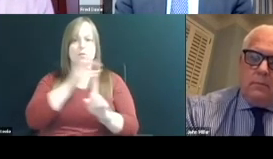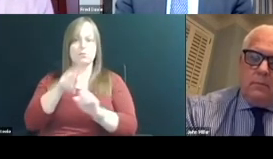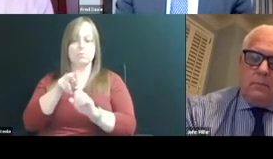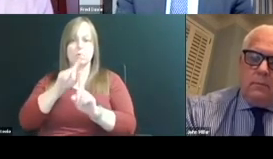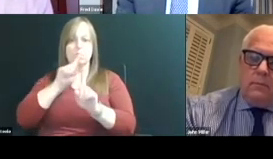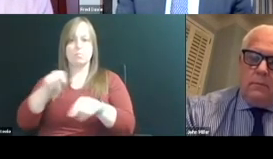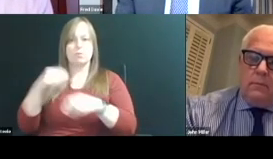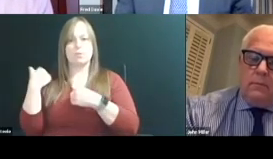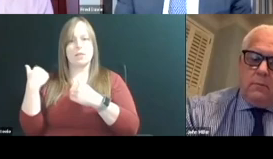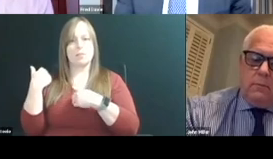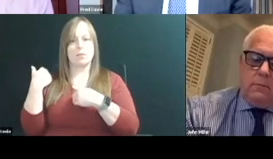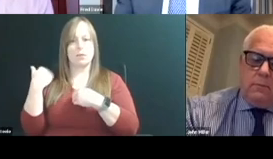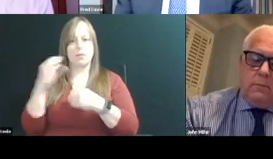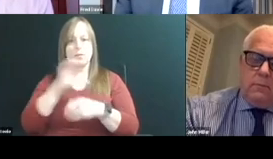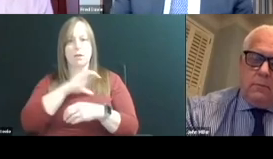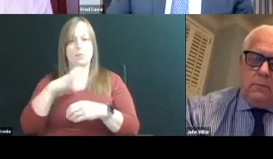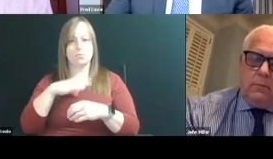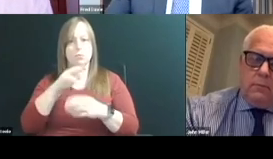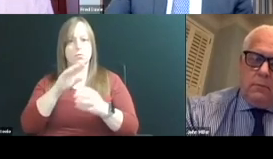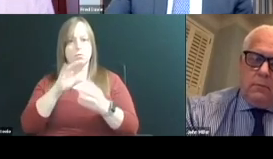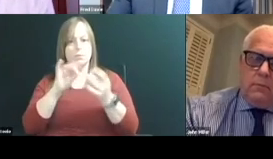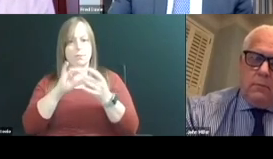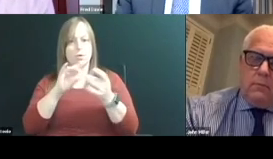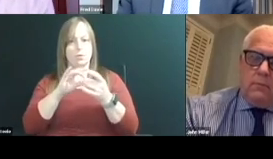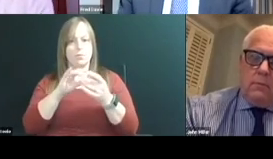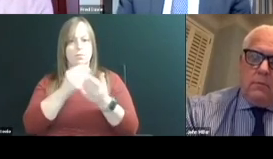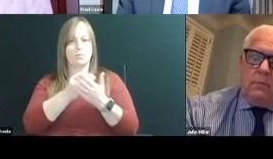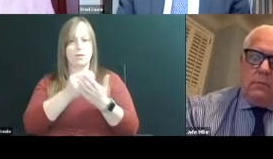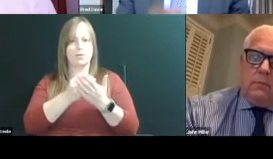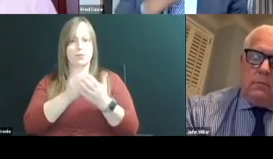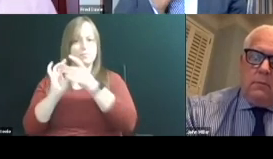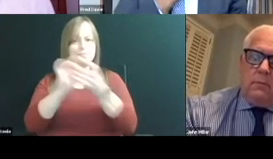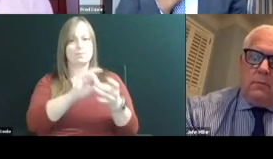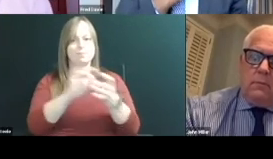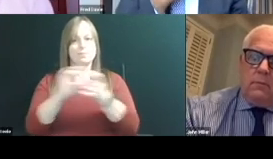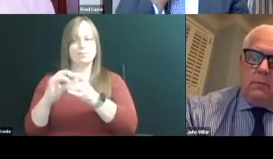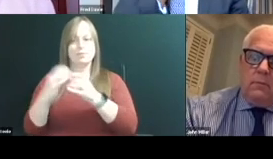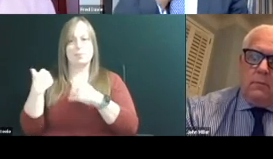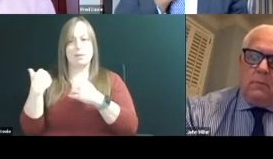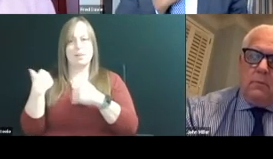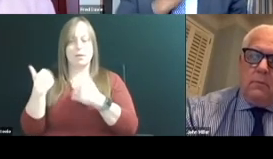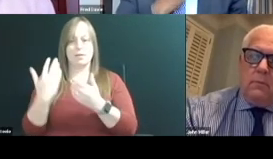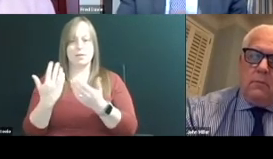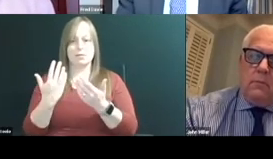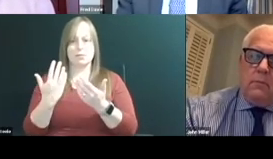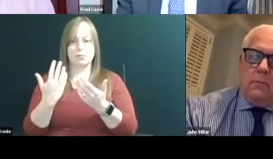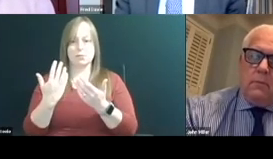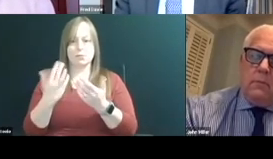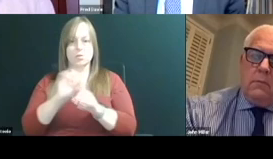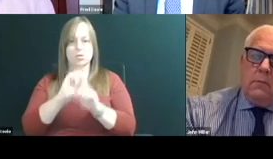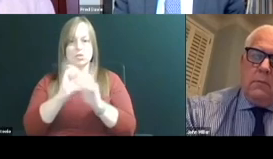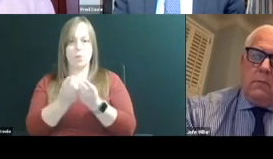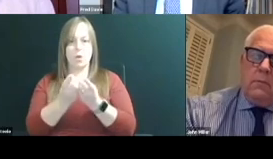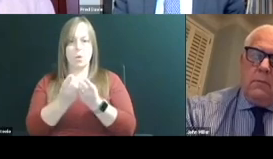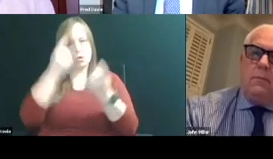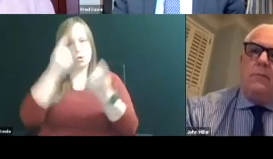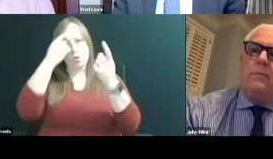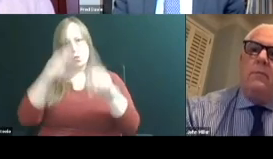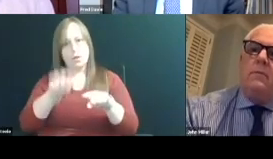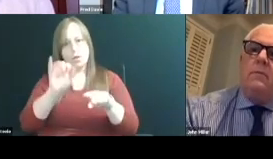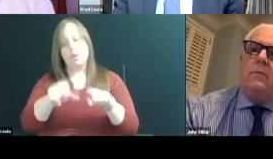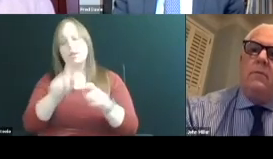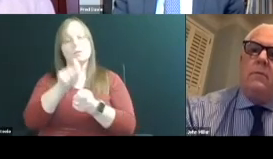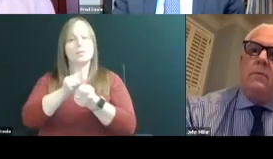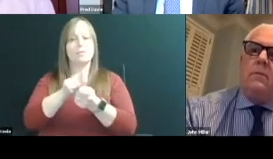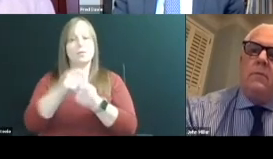responsibilities that Councilmember Adams got at, because the funding often goes with the responsibilities. does the department agree that there are